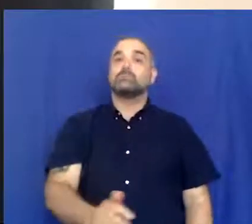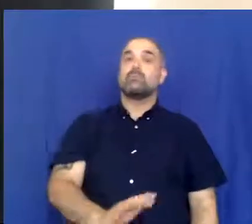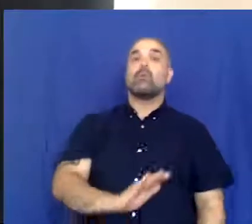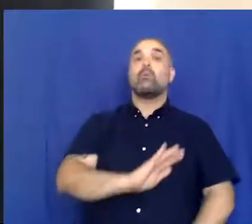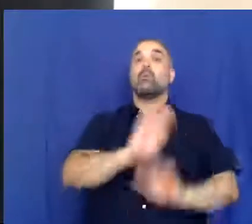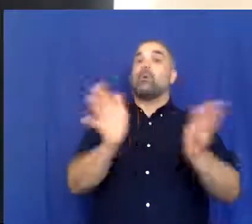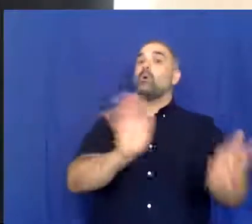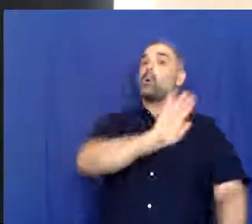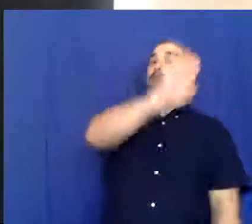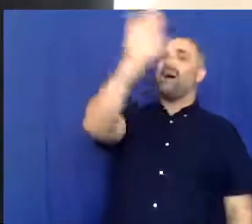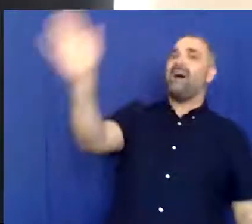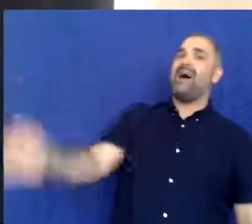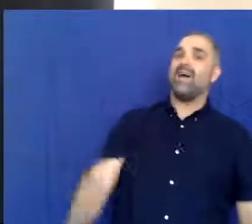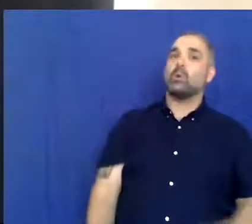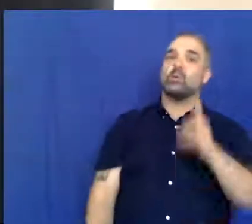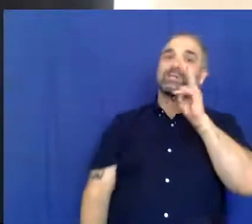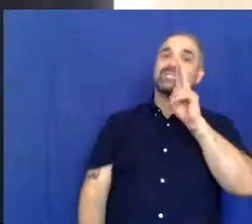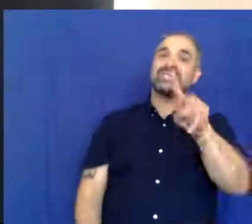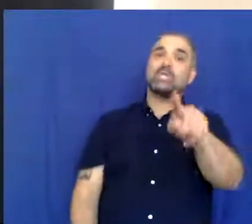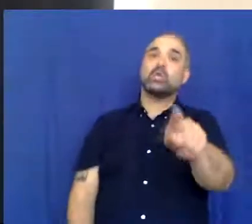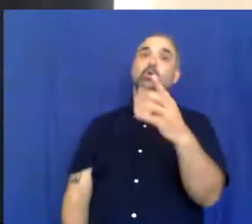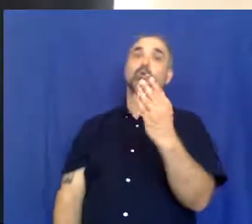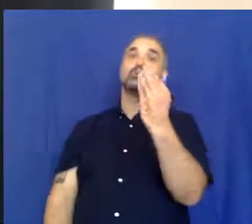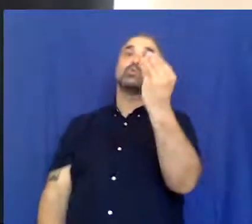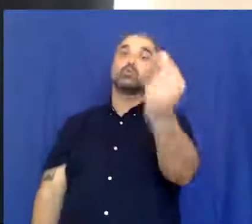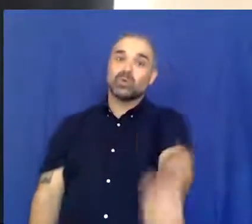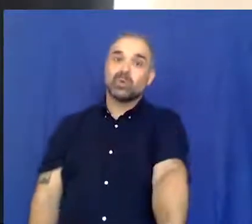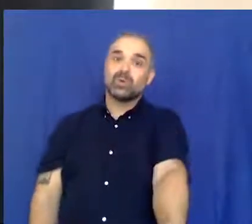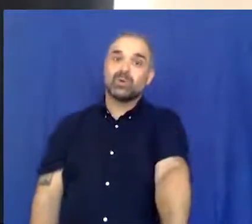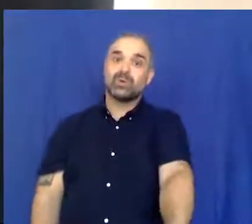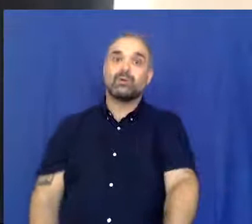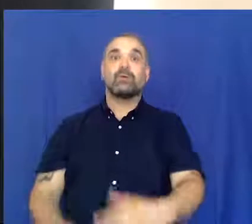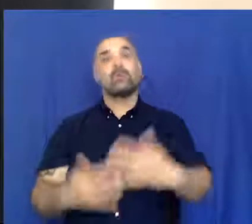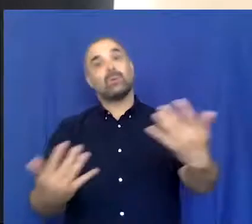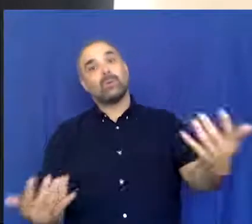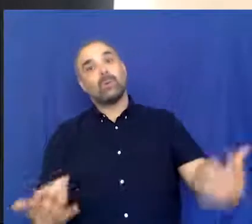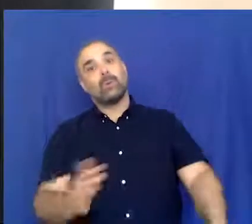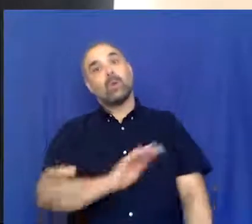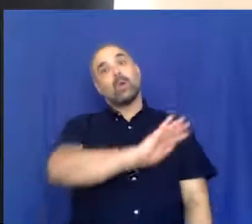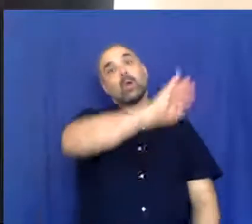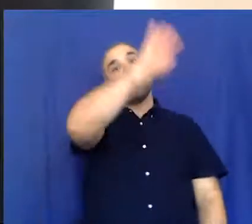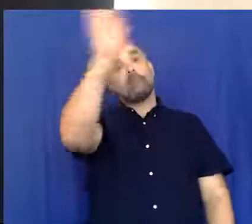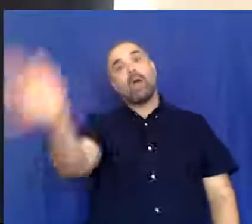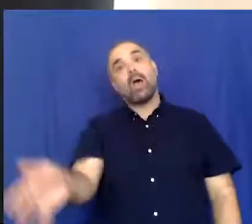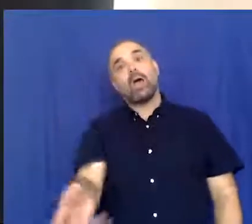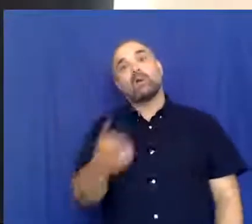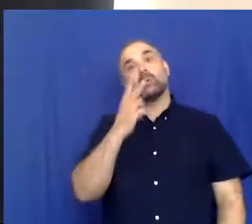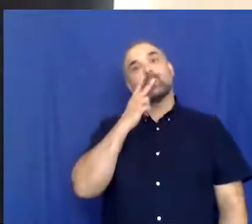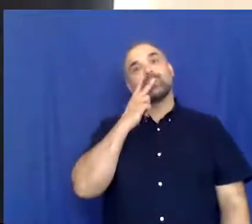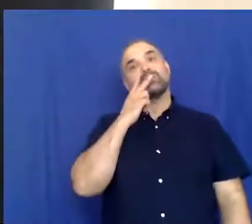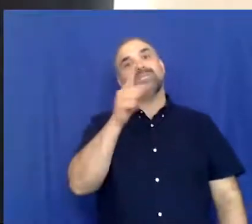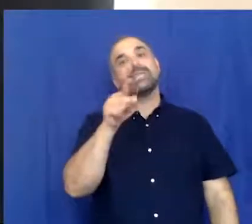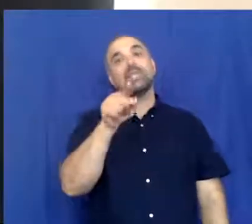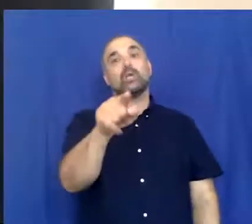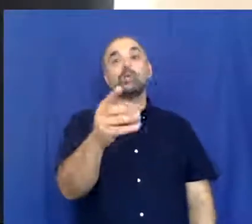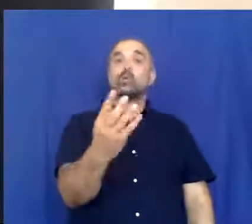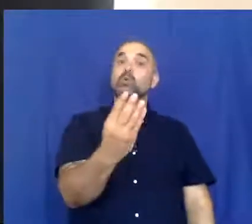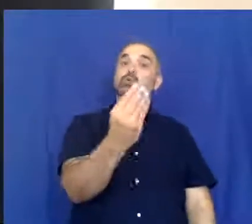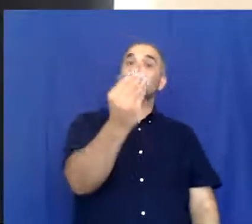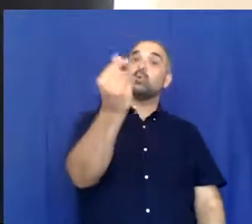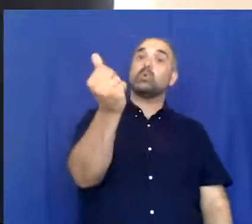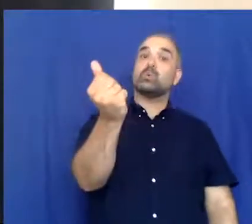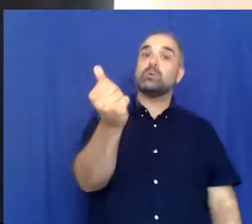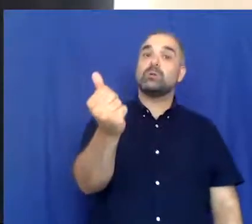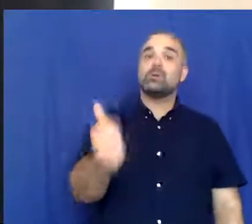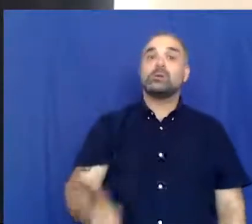you soon. Hoyle, goodbye, we'll see you soon. Hoyle, goodbye,